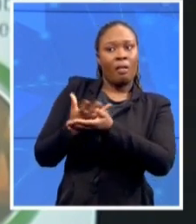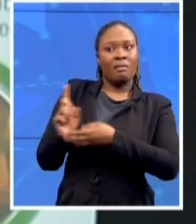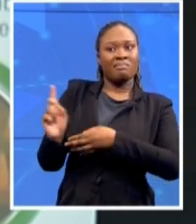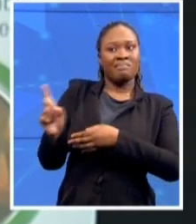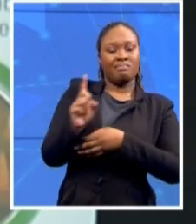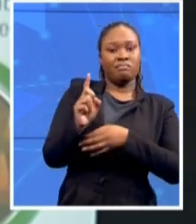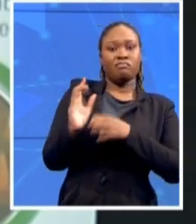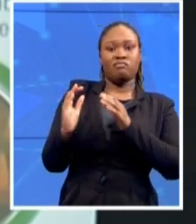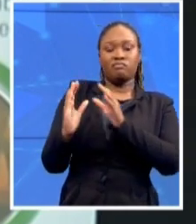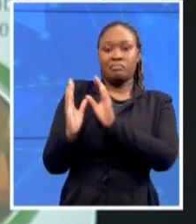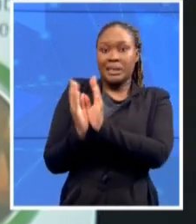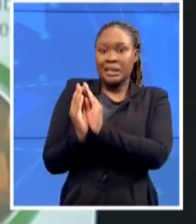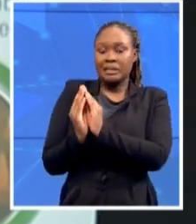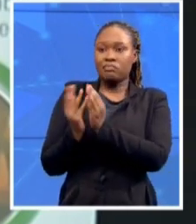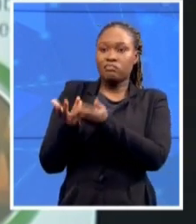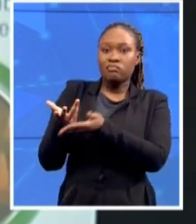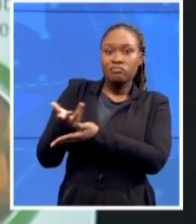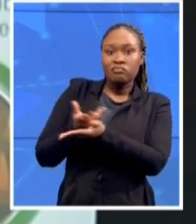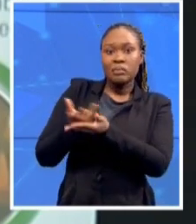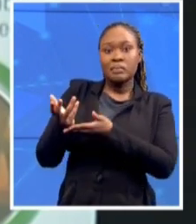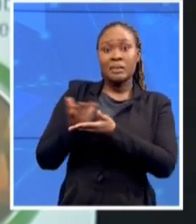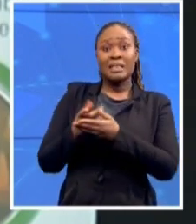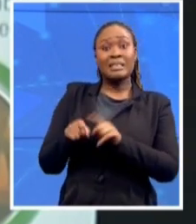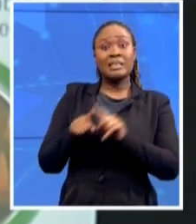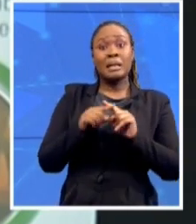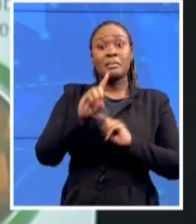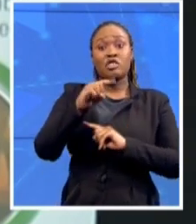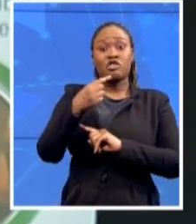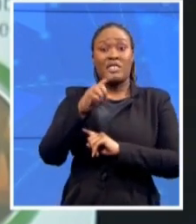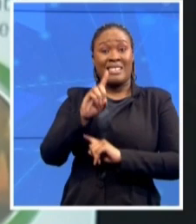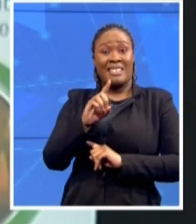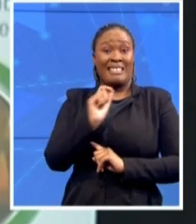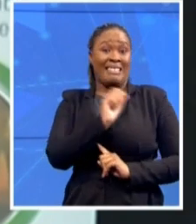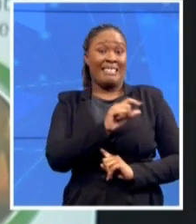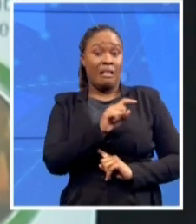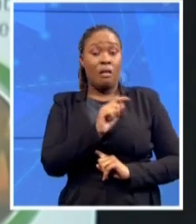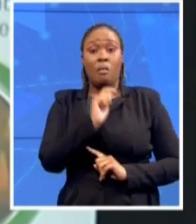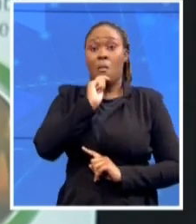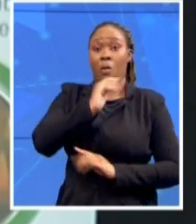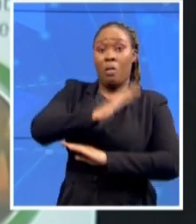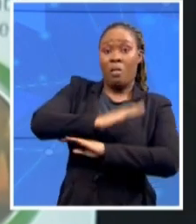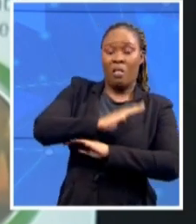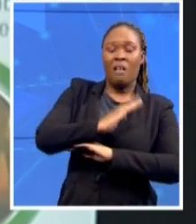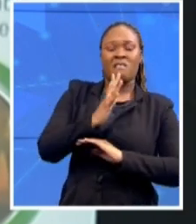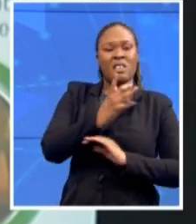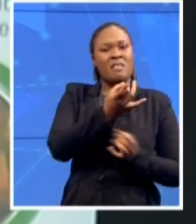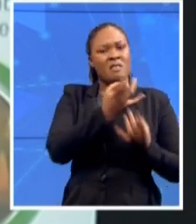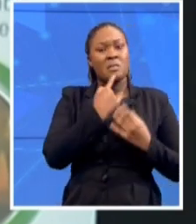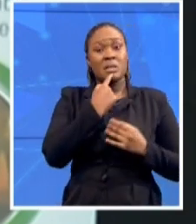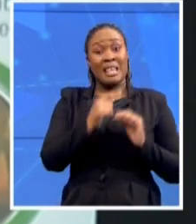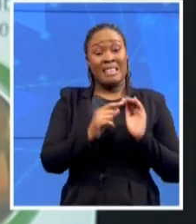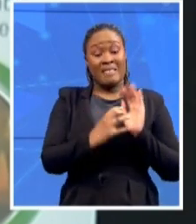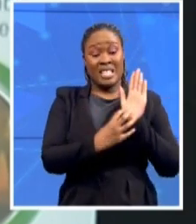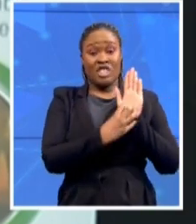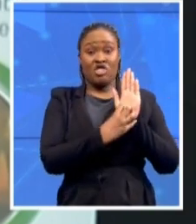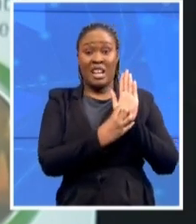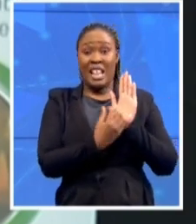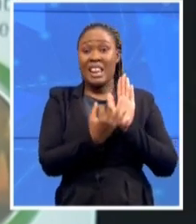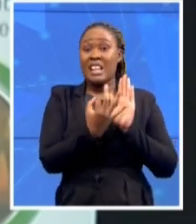DDG himself made this morning, that in order to give Section 34 determination, you need to have a business case. And